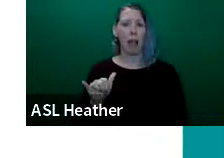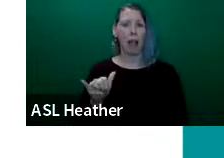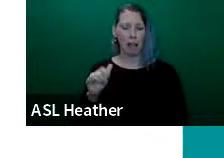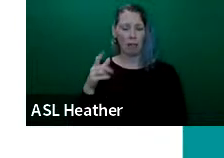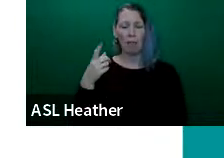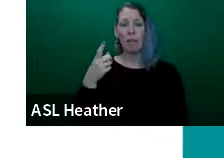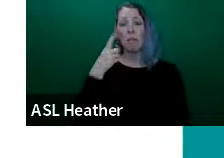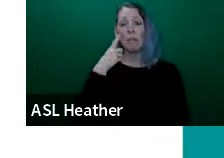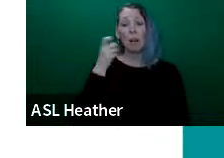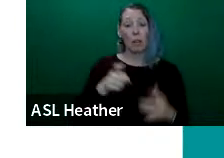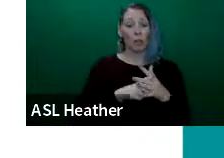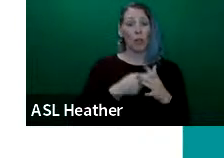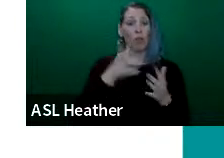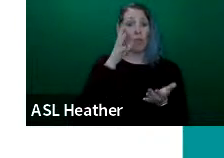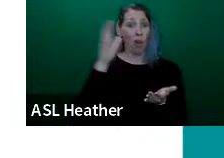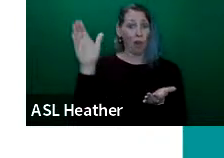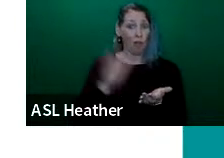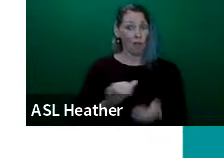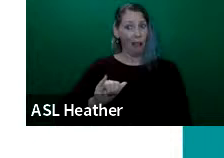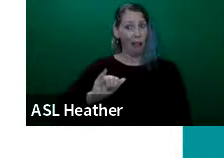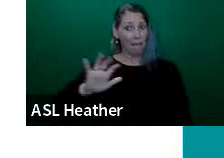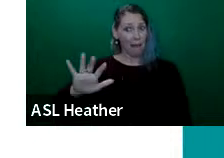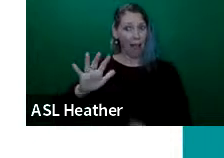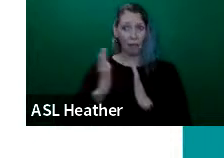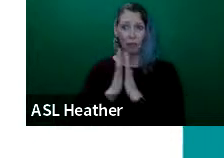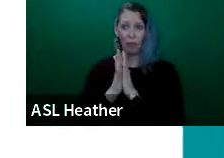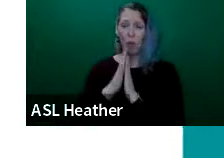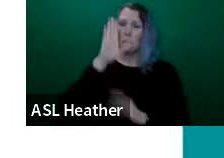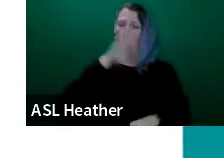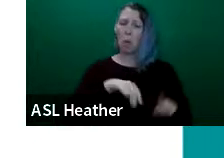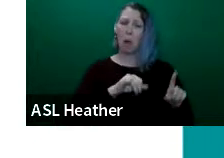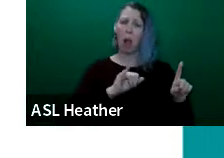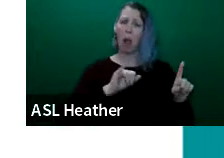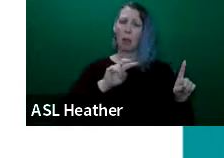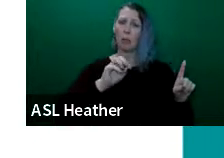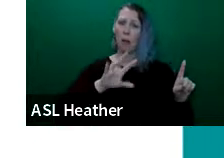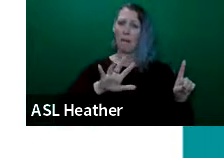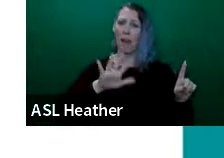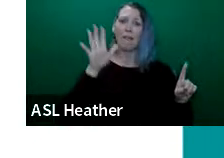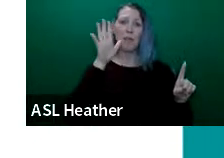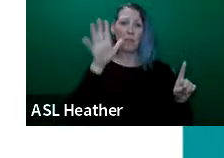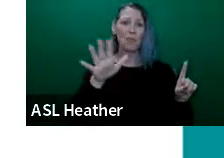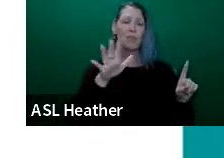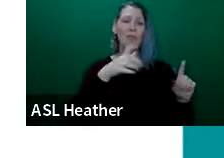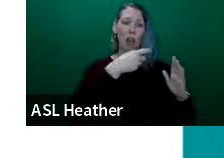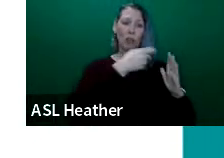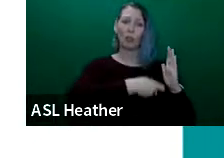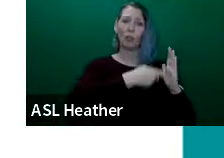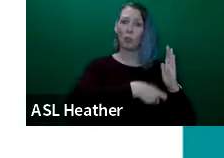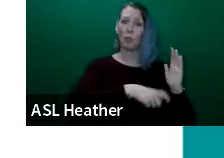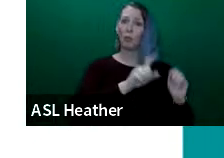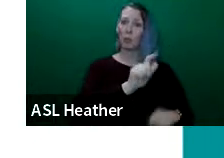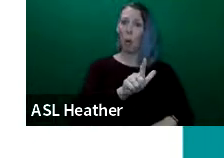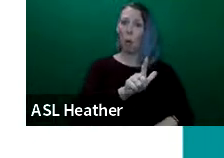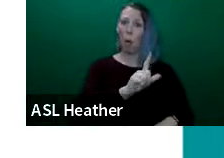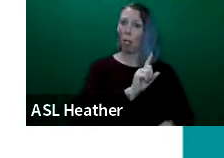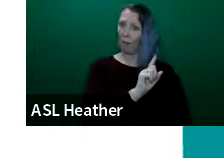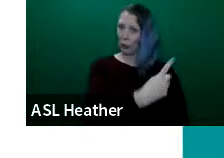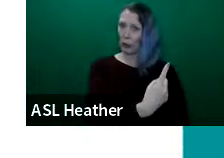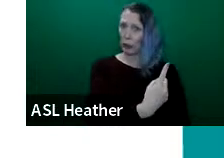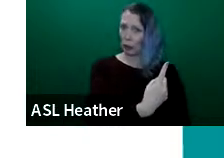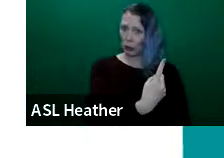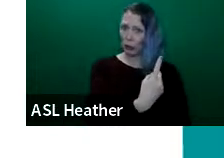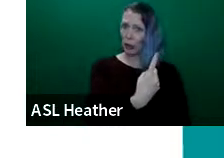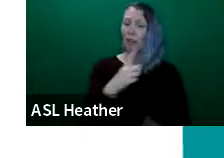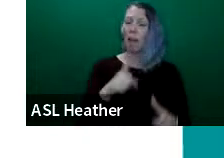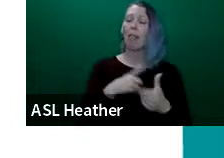initially we would reduce I-5 traffic. We know I-205 is actually going to be towed before I-5 will be towed.